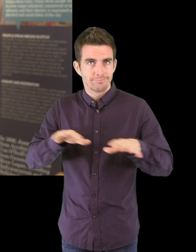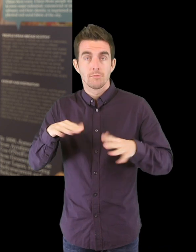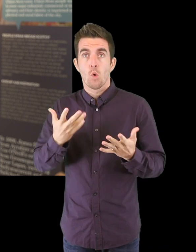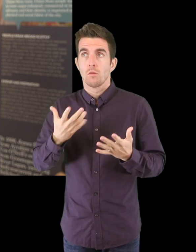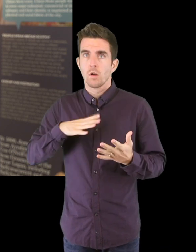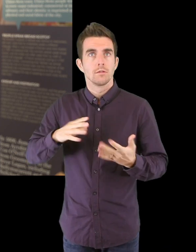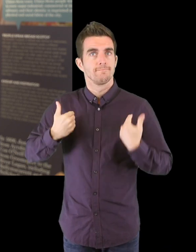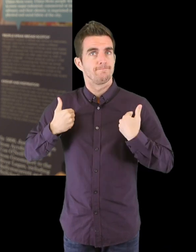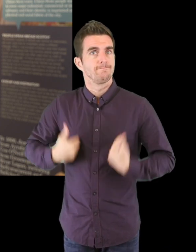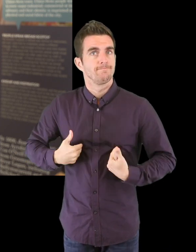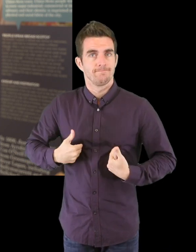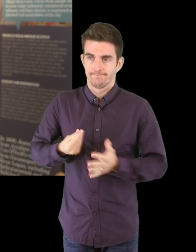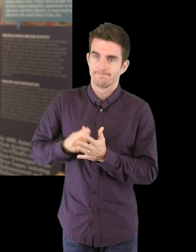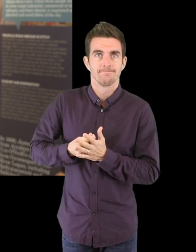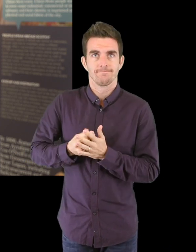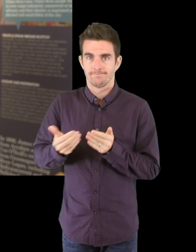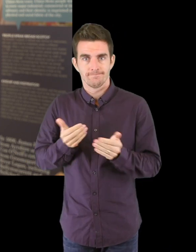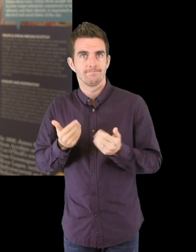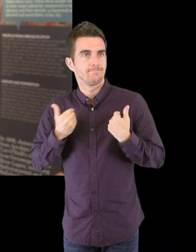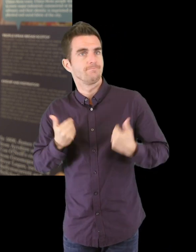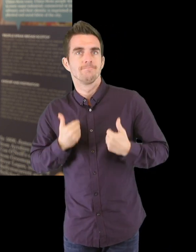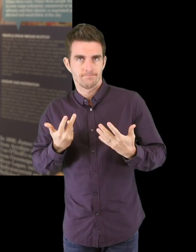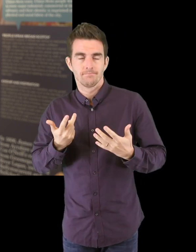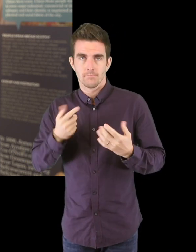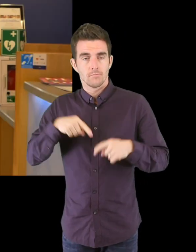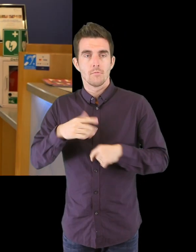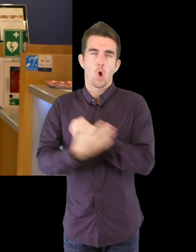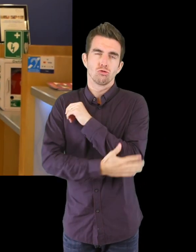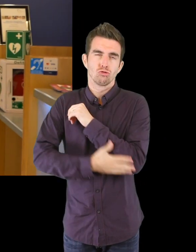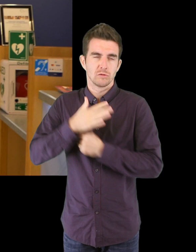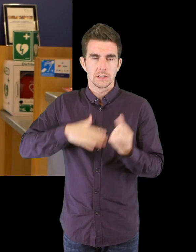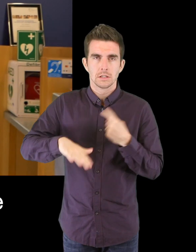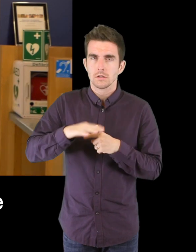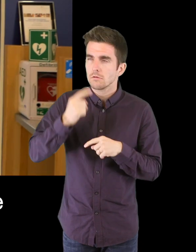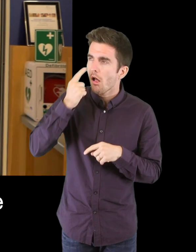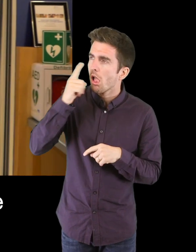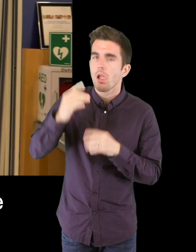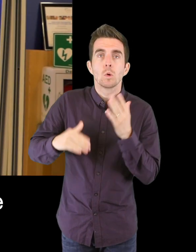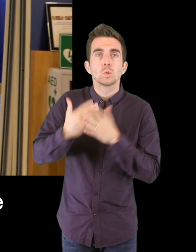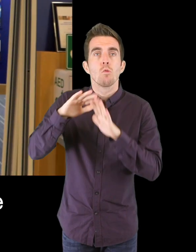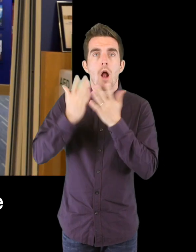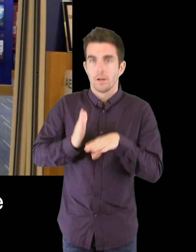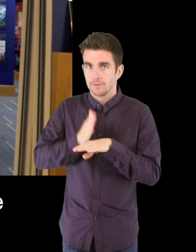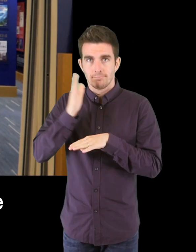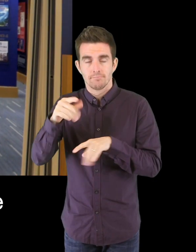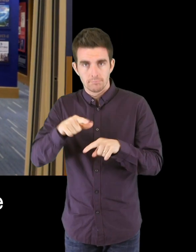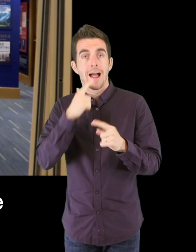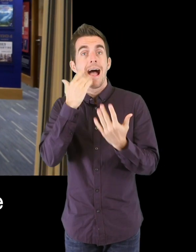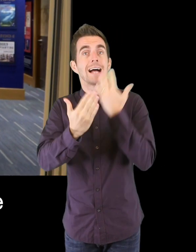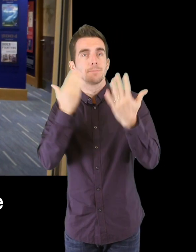fortune, drove many from Ulster's countryside to the shores of the New World. The Montgomery Gallery in the